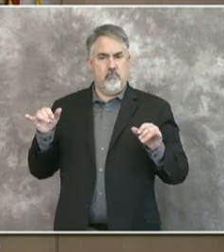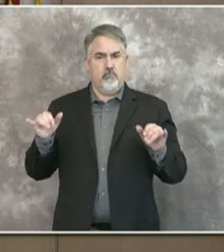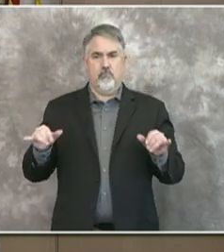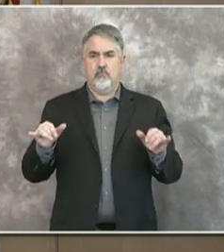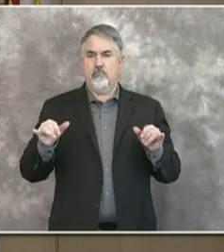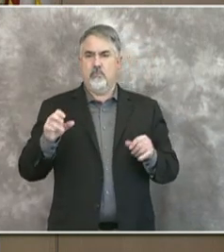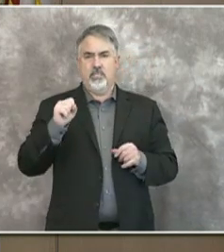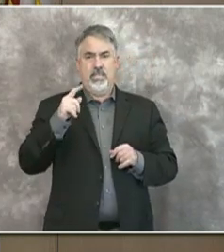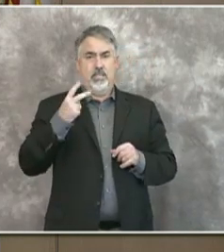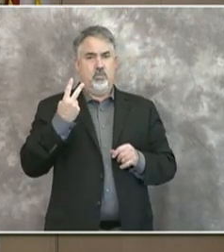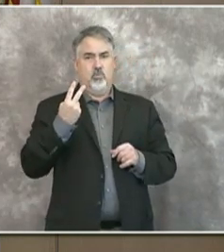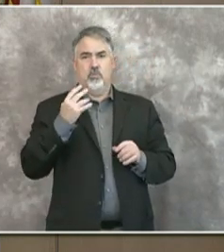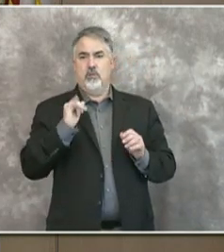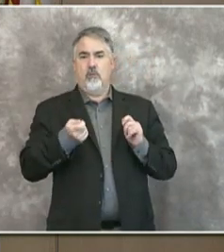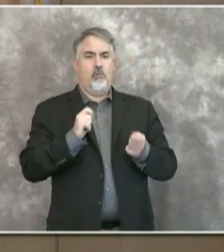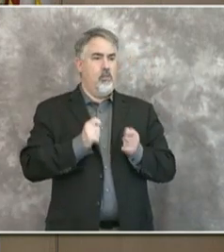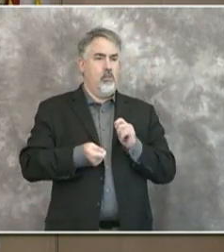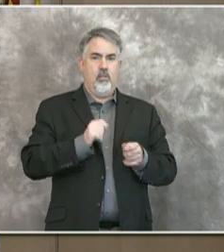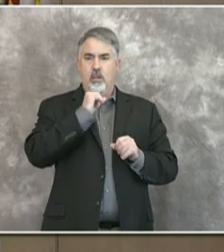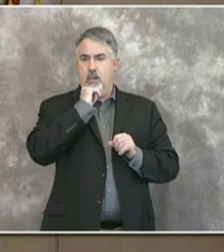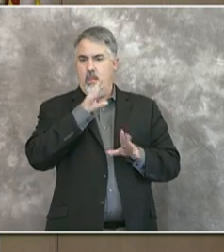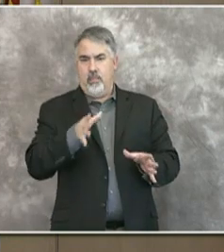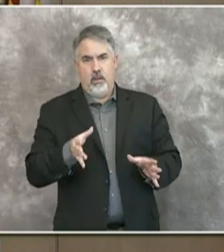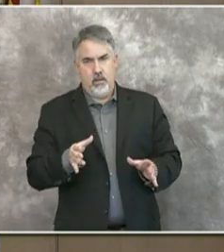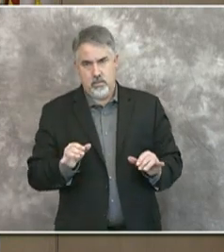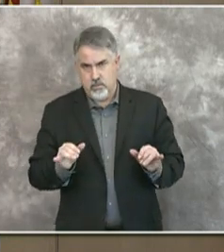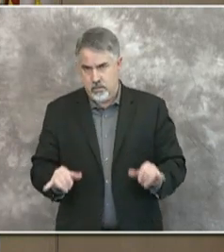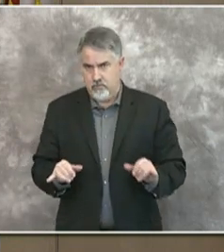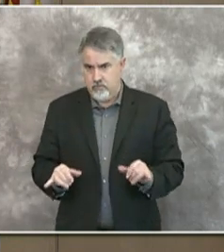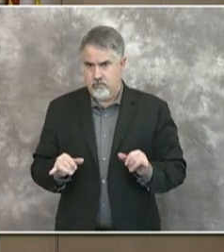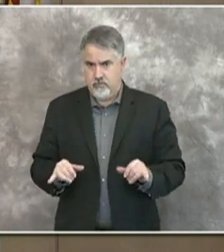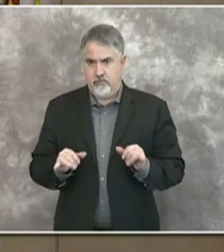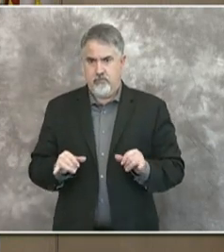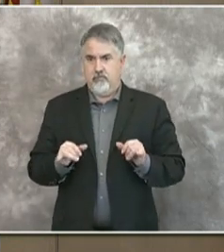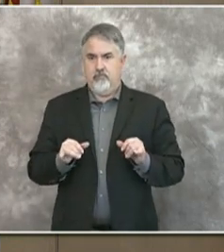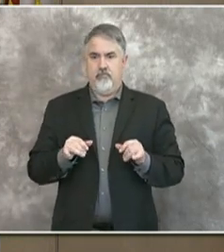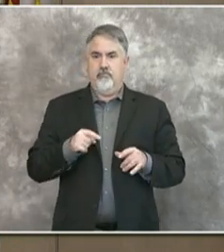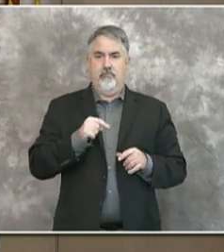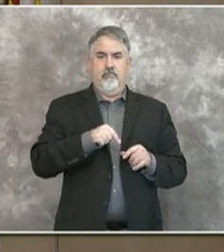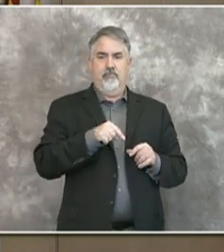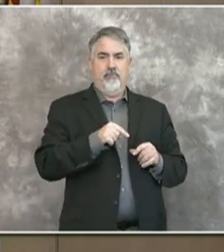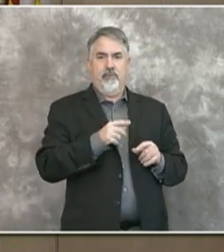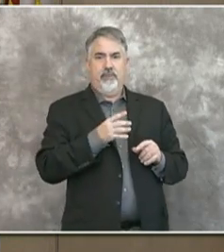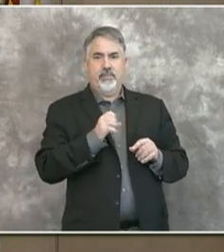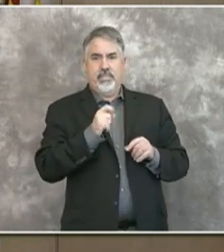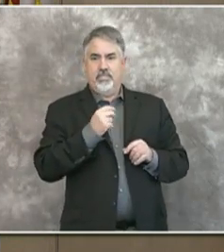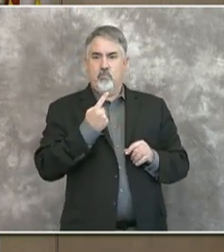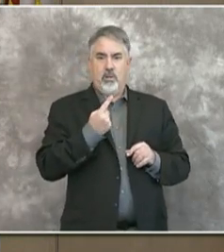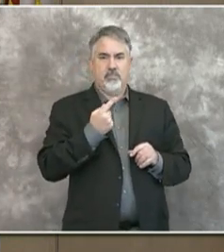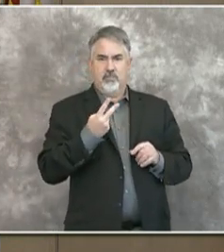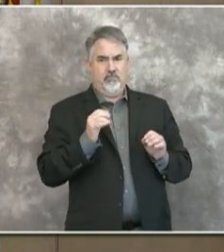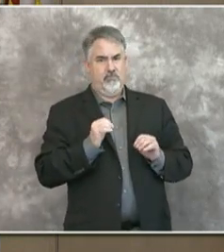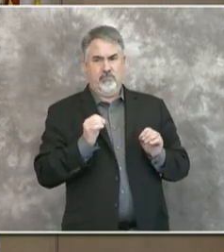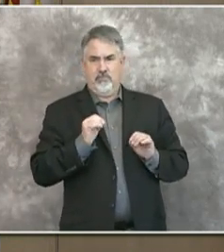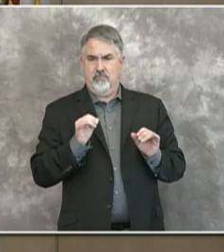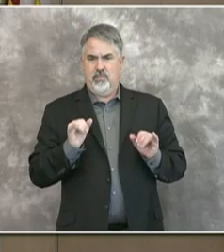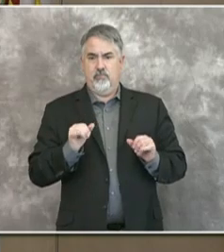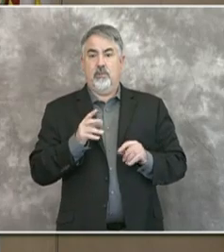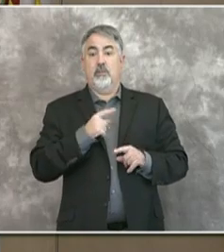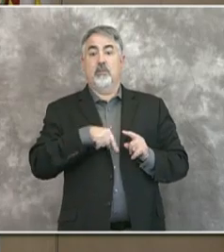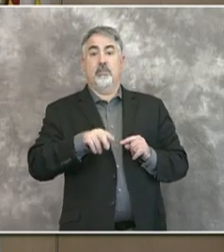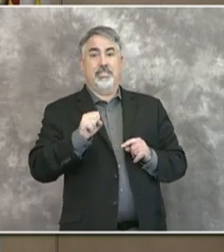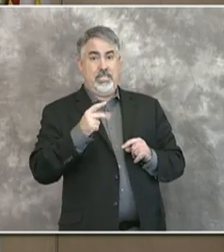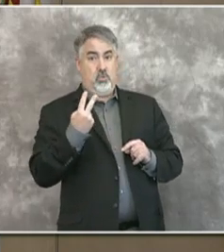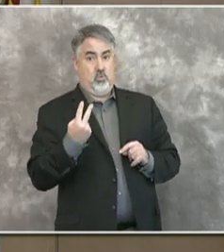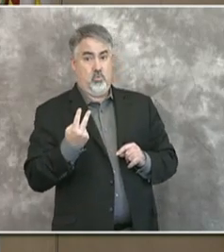is no gatherings. No gatherings in Stage 1. Today, we are transitioning to Stage 2,